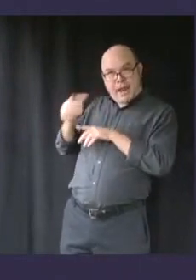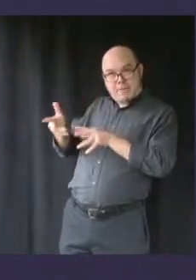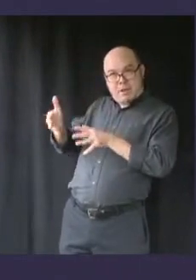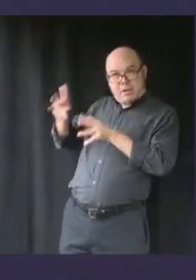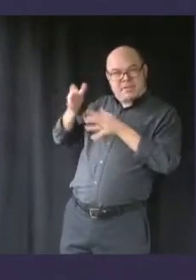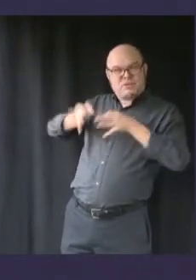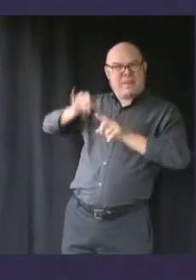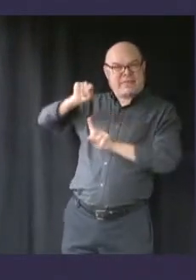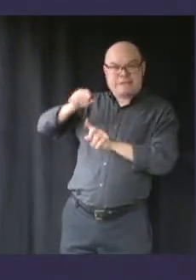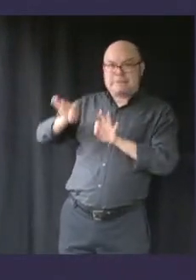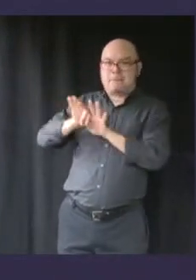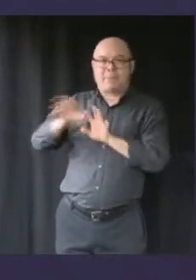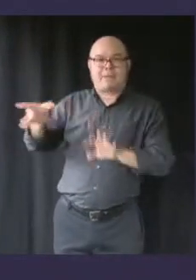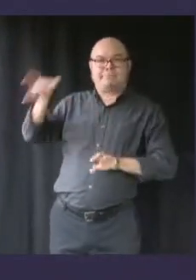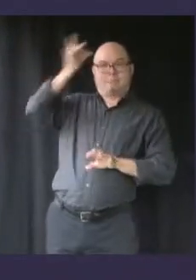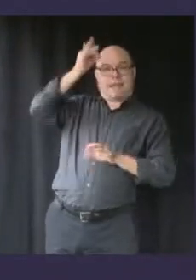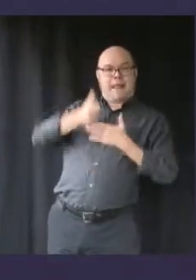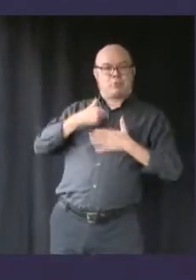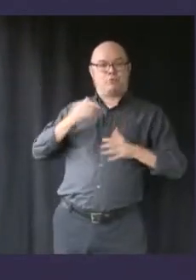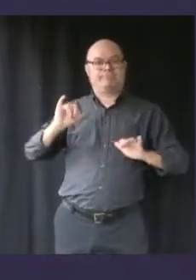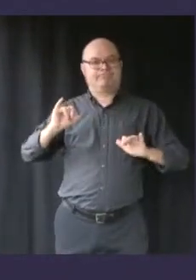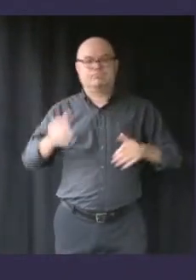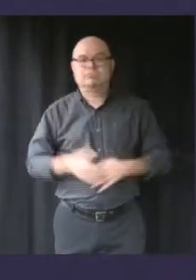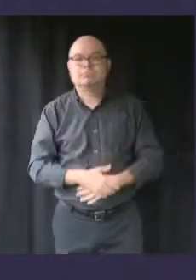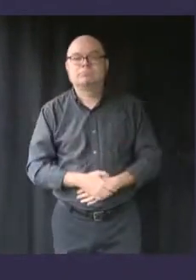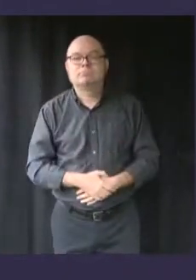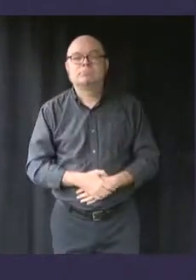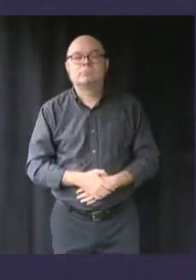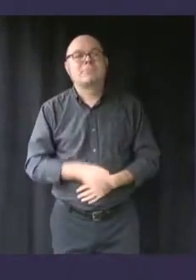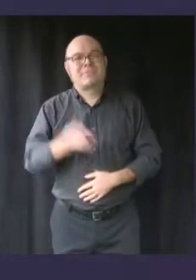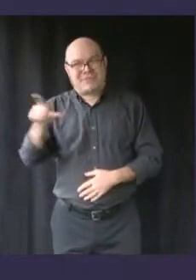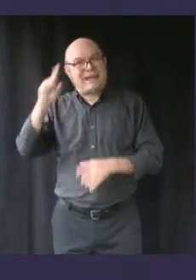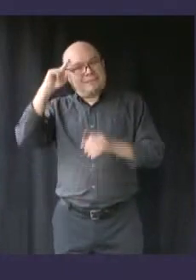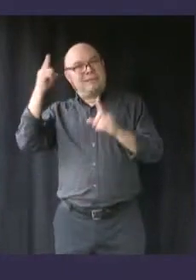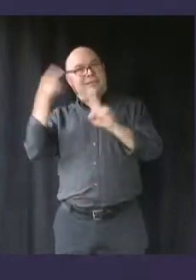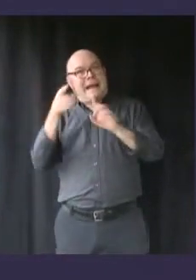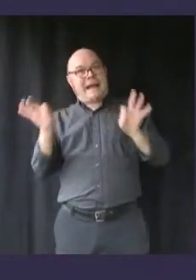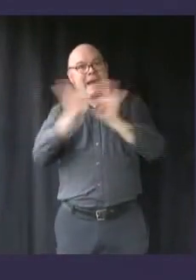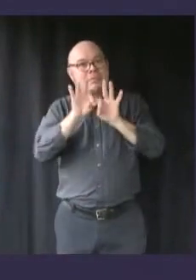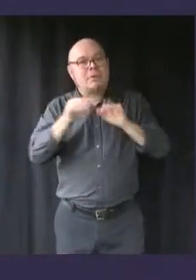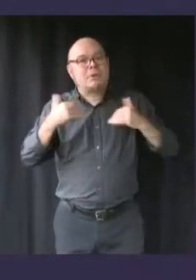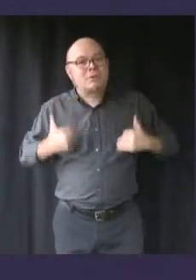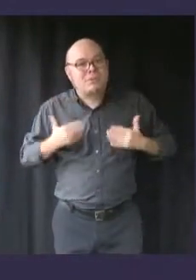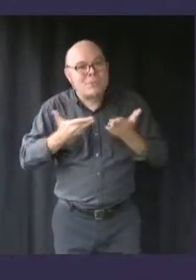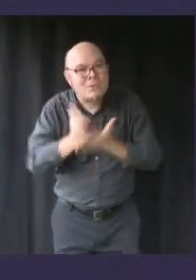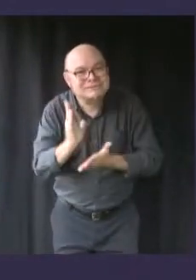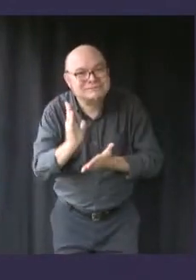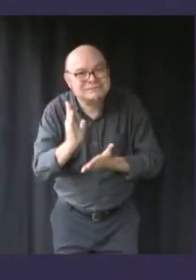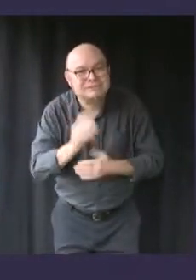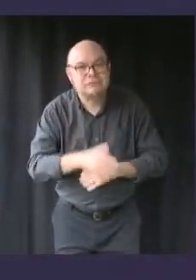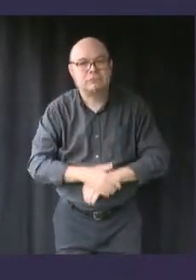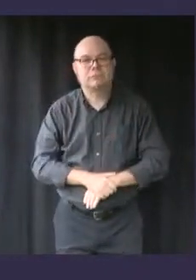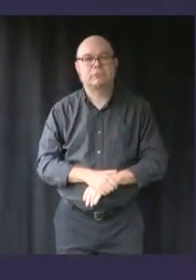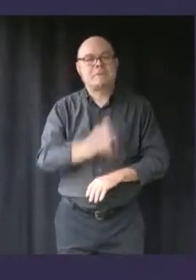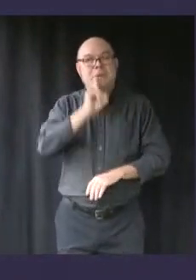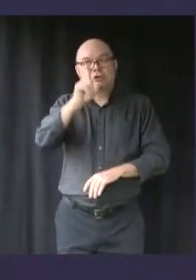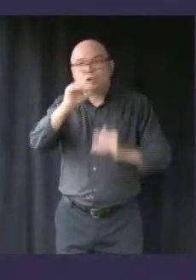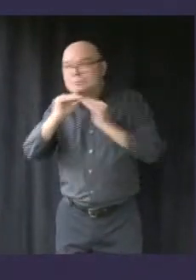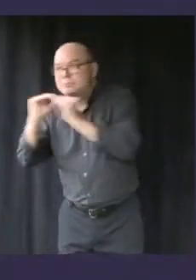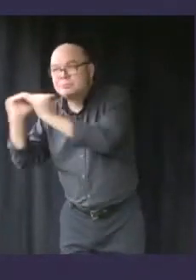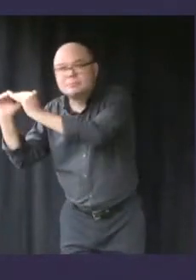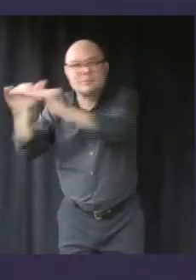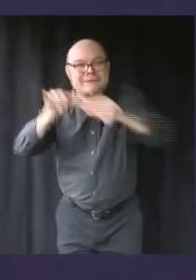rededicate ourselves to building a better and a more just democracy here and globally. And I am honored to